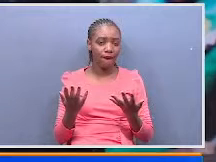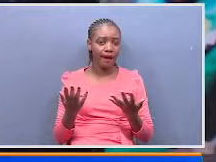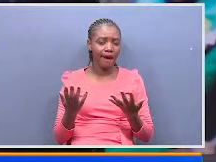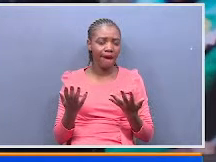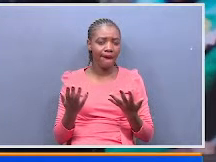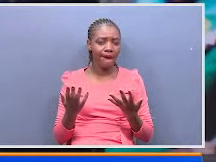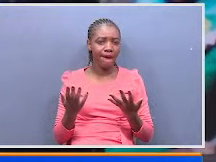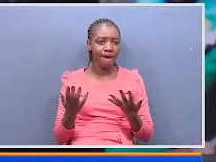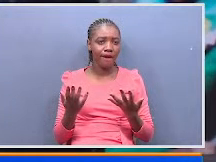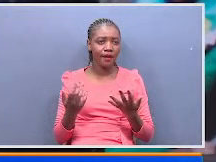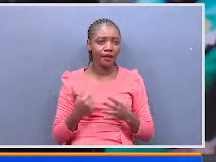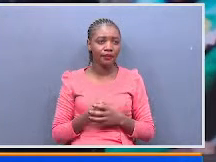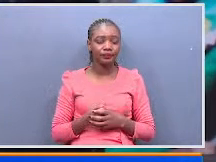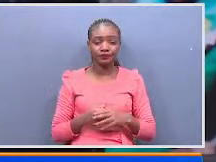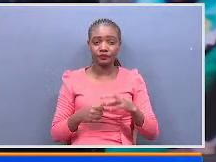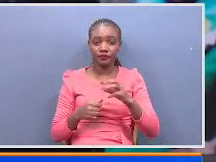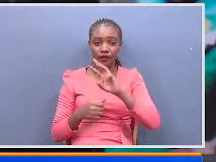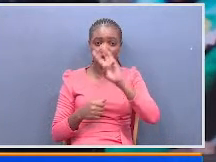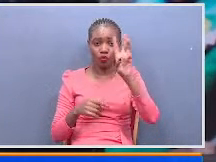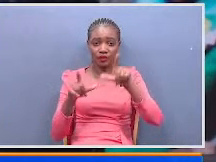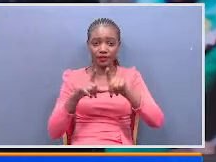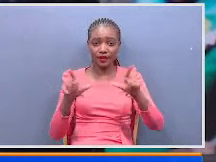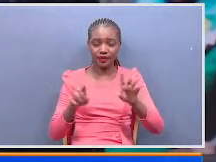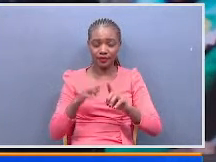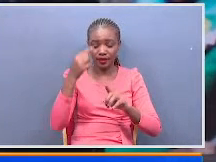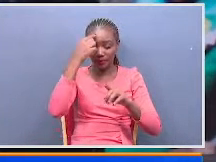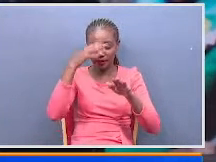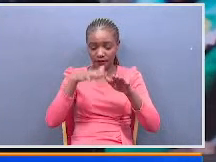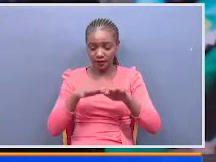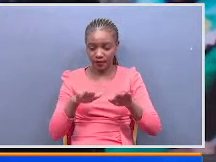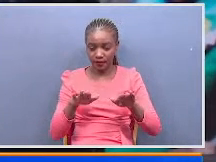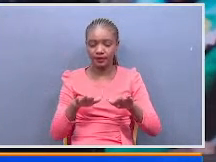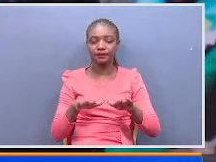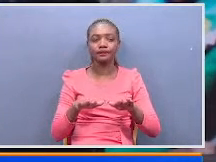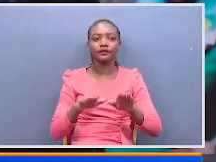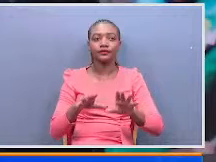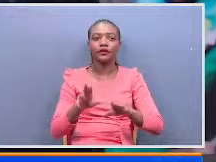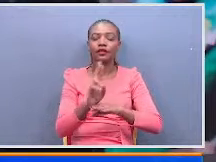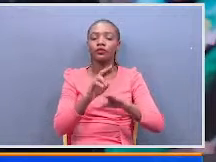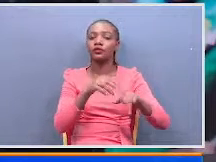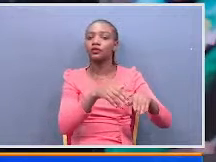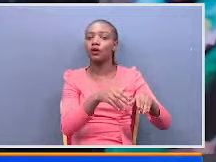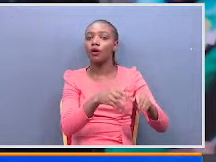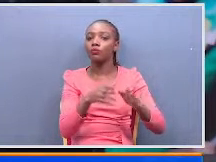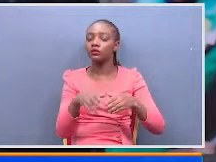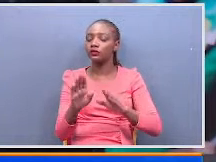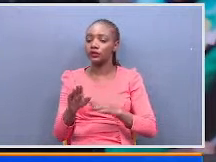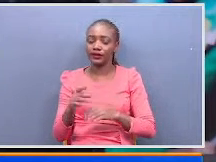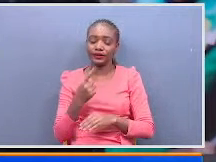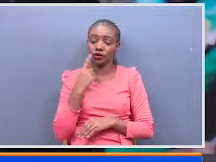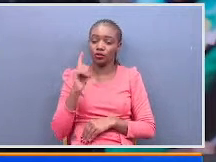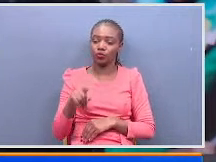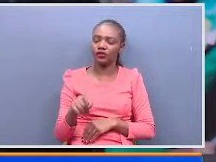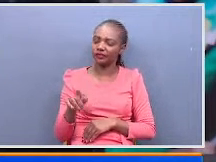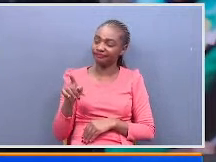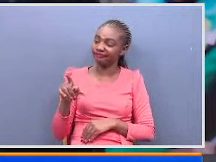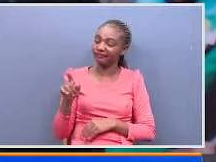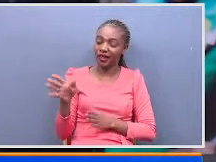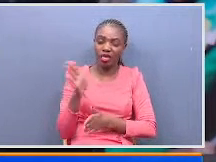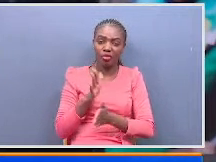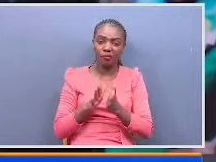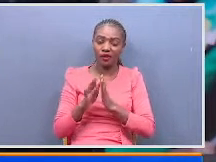his campaigns in Westland and Parkland areas, he took the chance to deny allegations of him